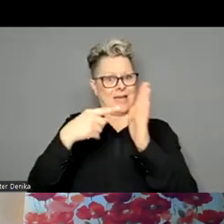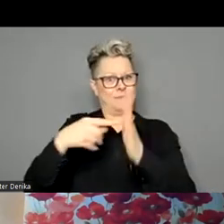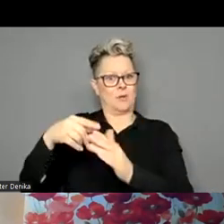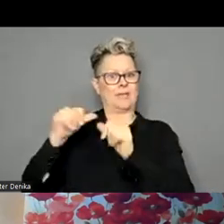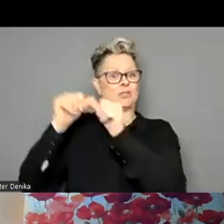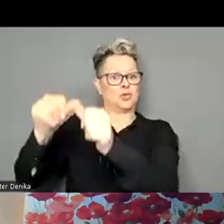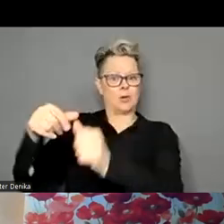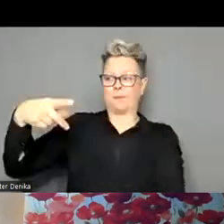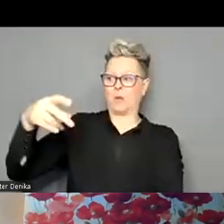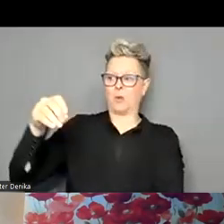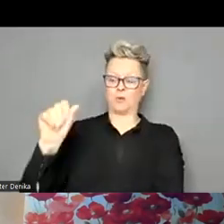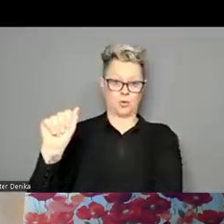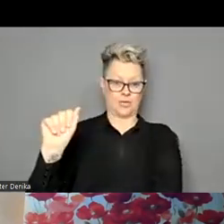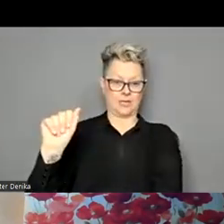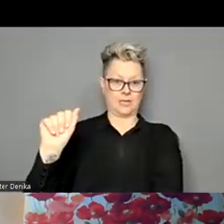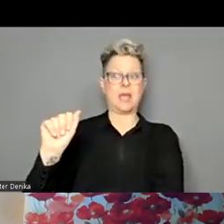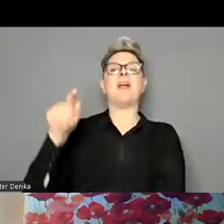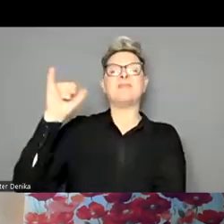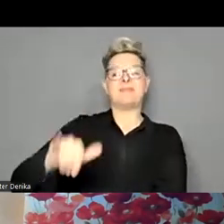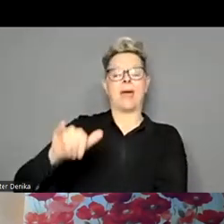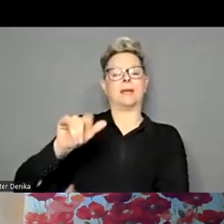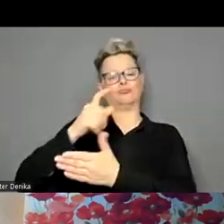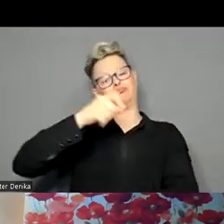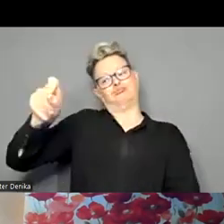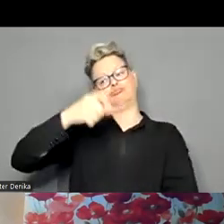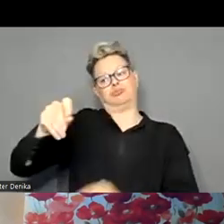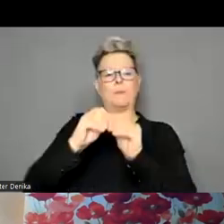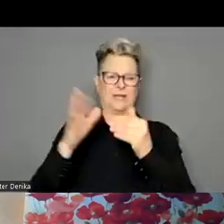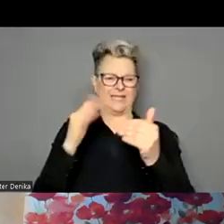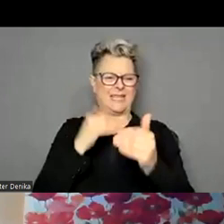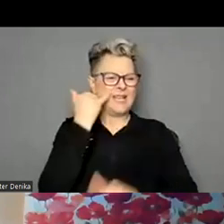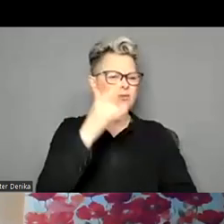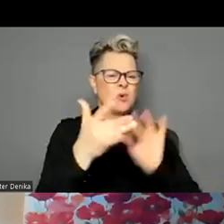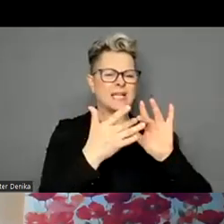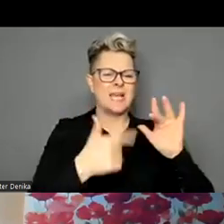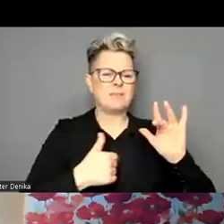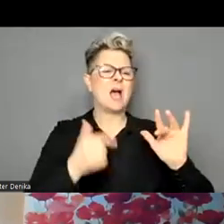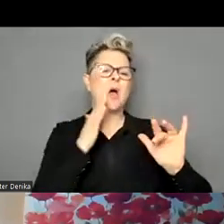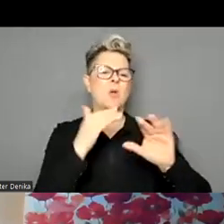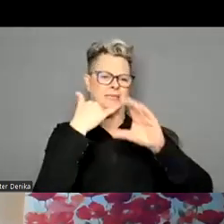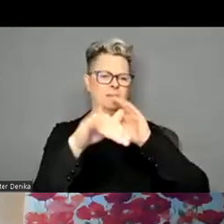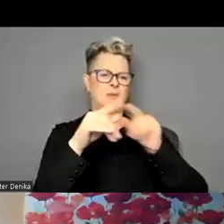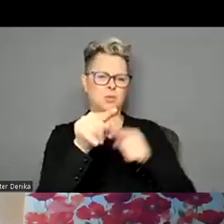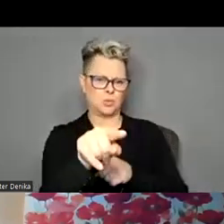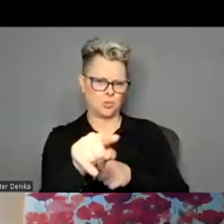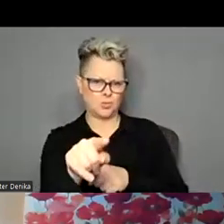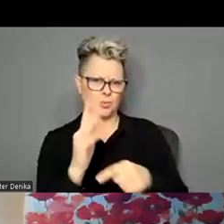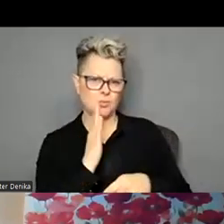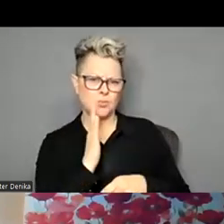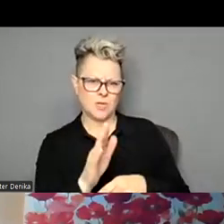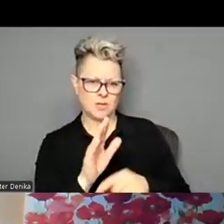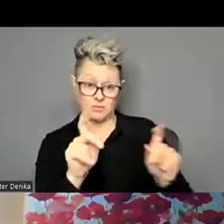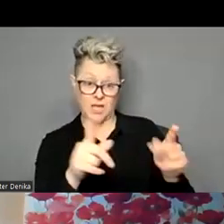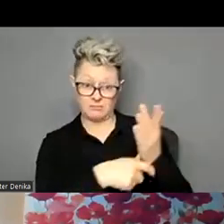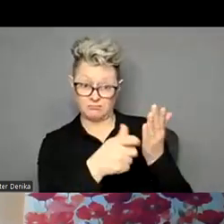could make the drafting easier. And I would be, if you get in touch with me, I'd be more than happy to send a copy of that publication to